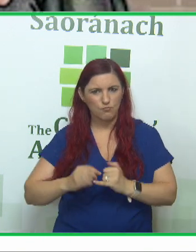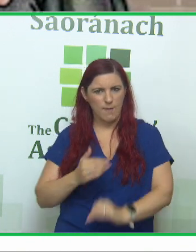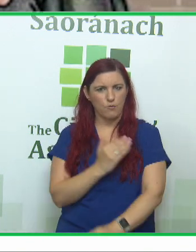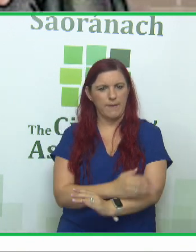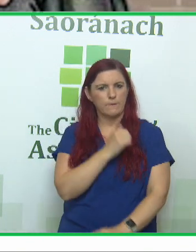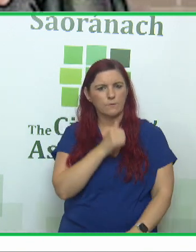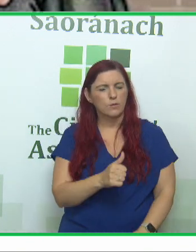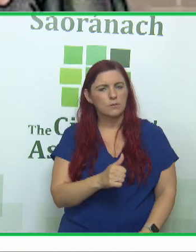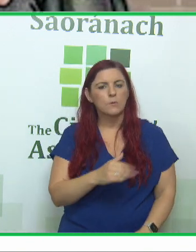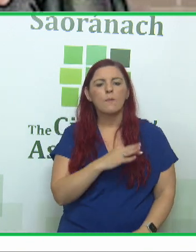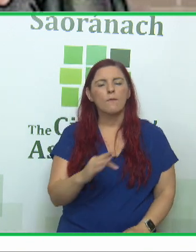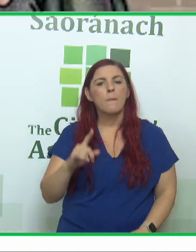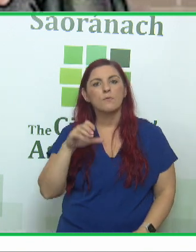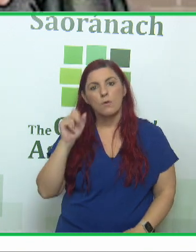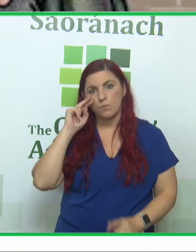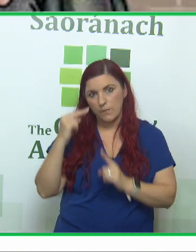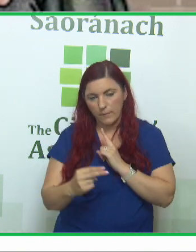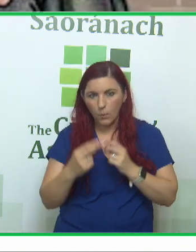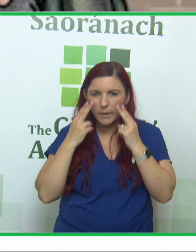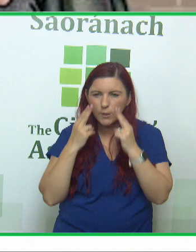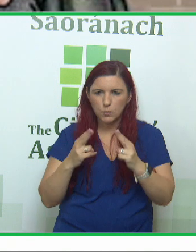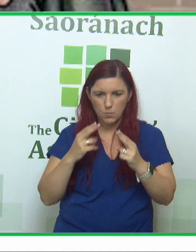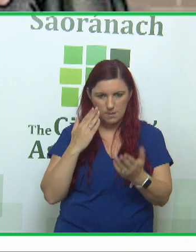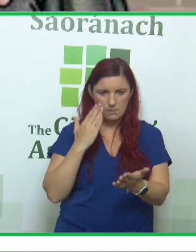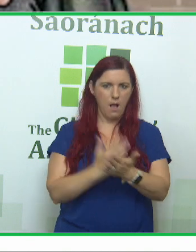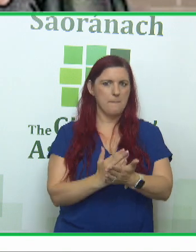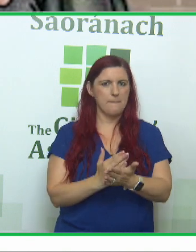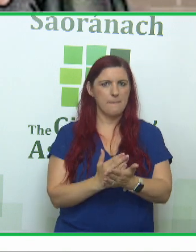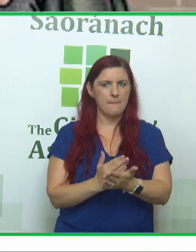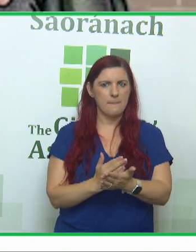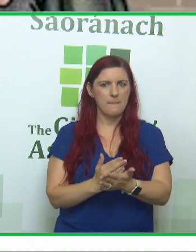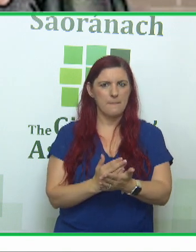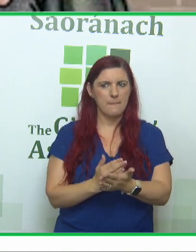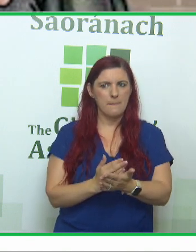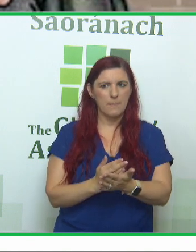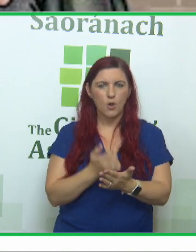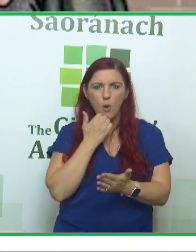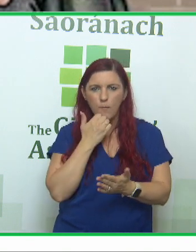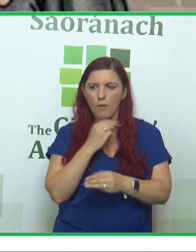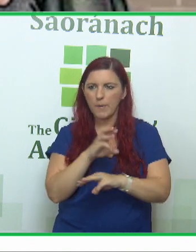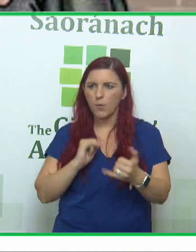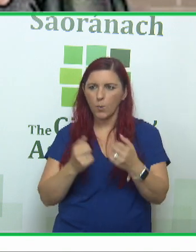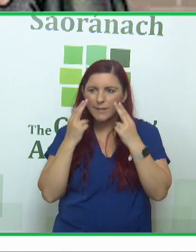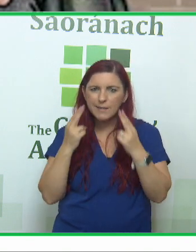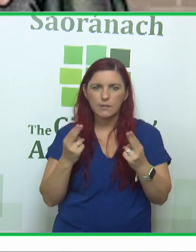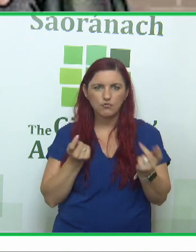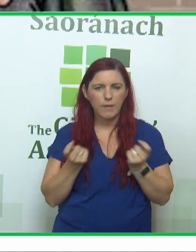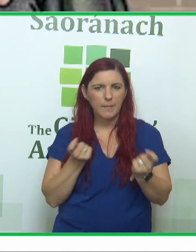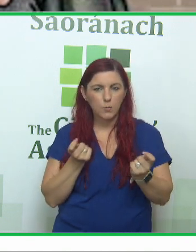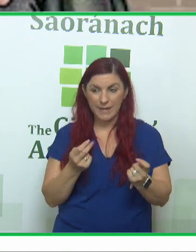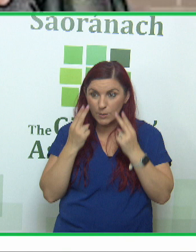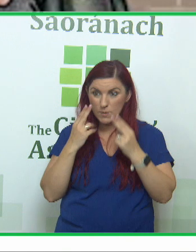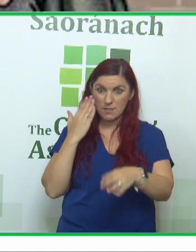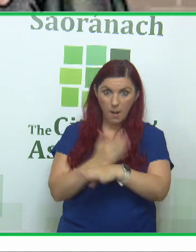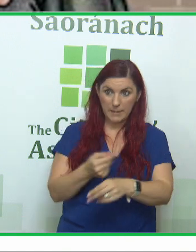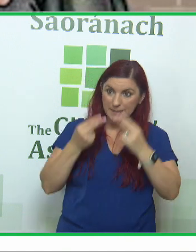perspective, we need to stem the flow of people who require treatment, to stem the flow of people who are ending up